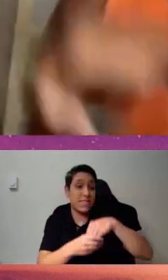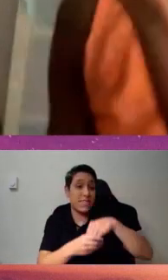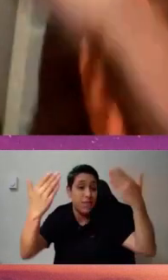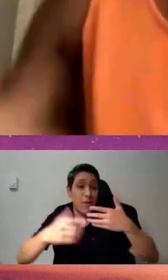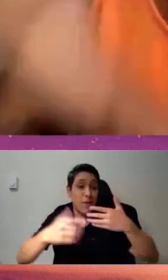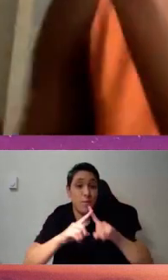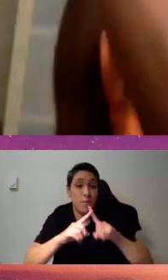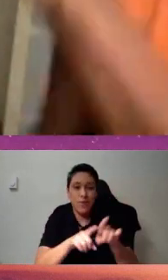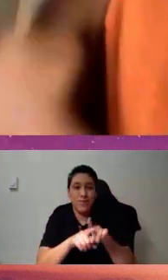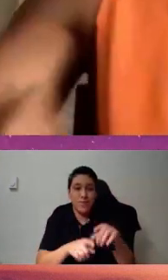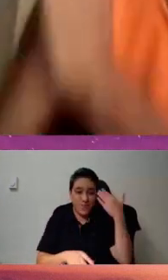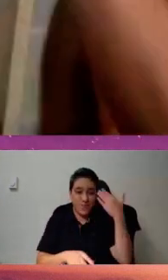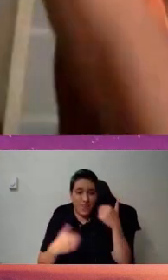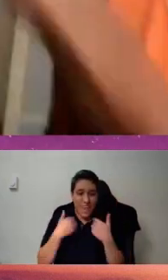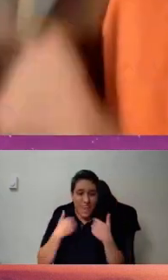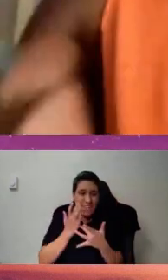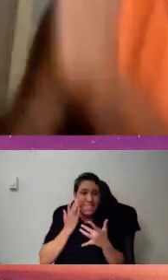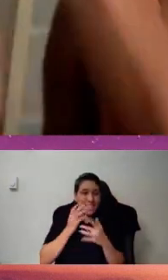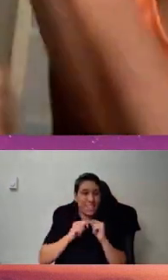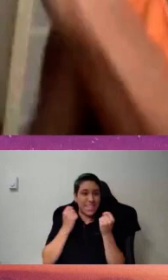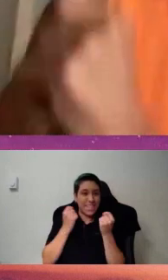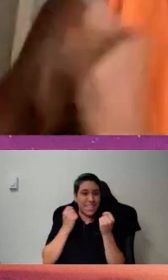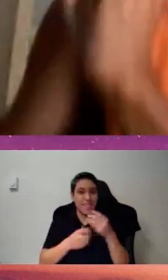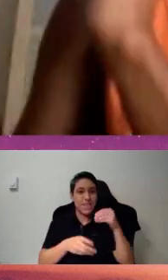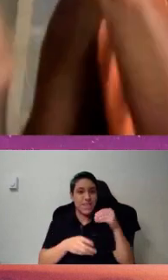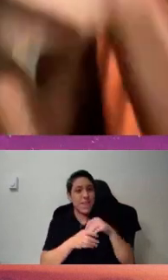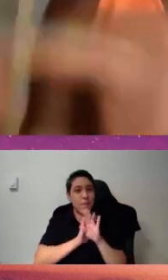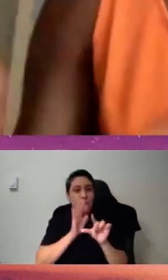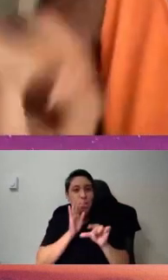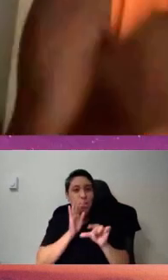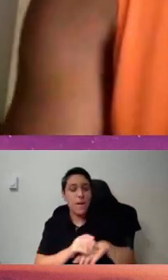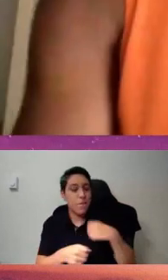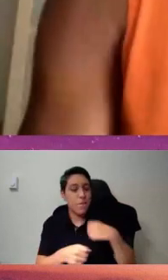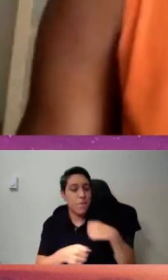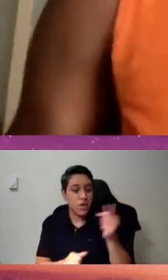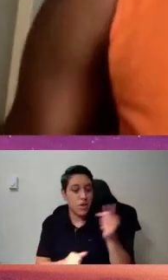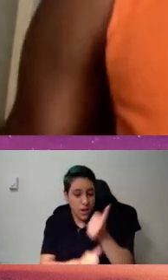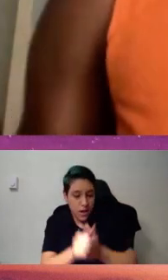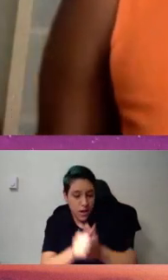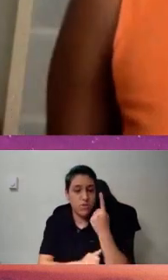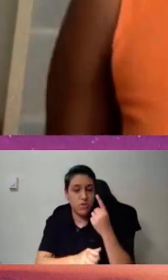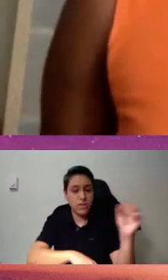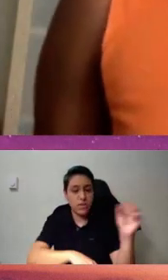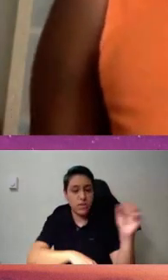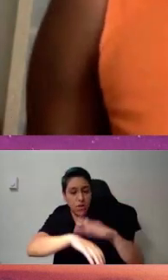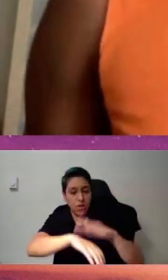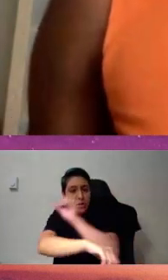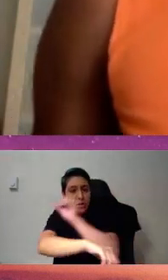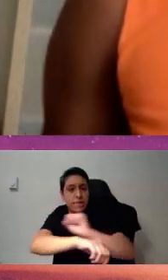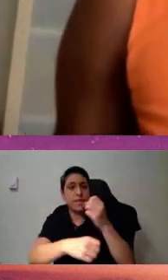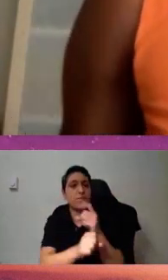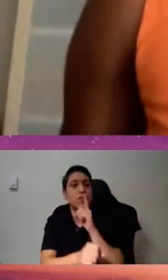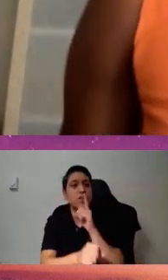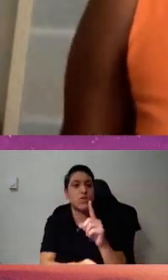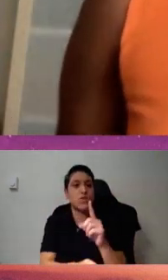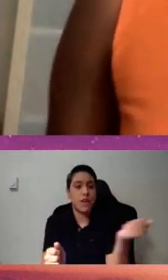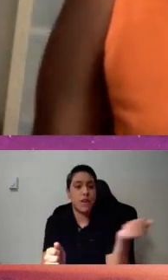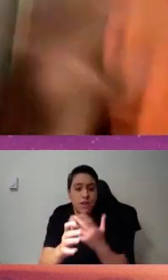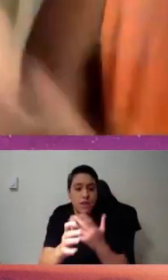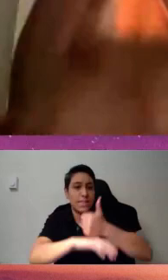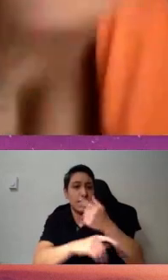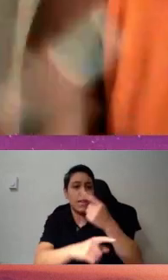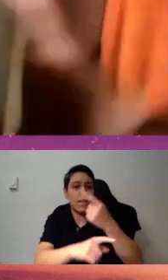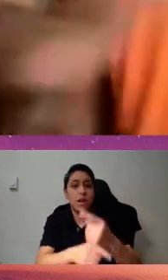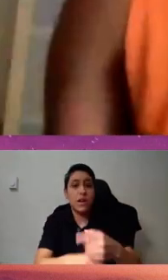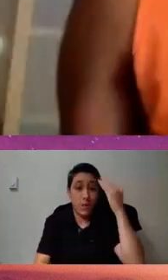team backstage, making sure everyone on stage is in their proper spot, going to where they need to go. Okay, you know what I mean?